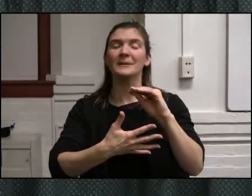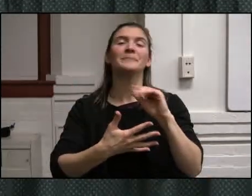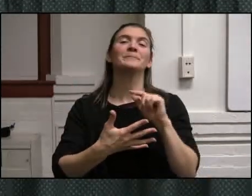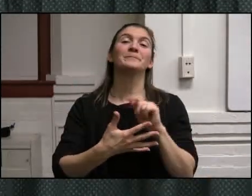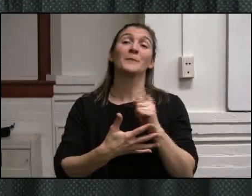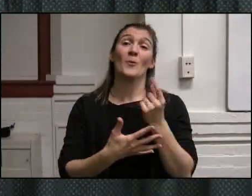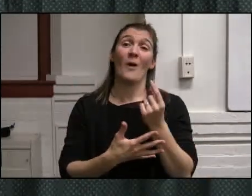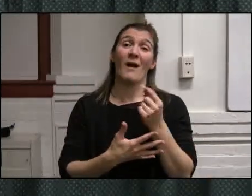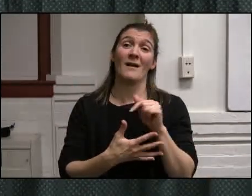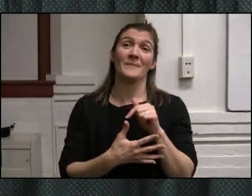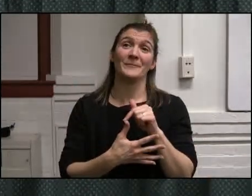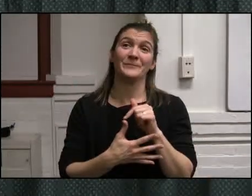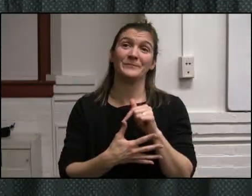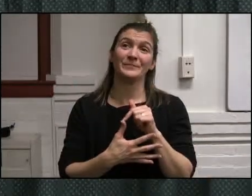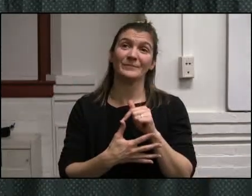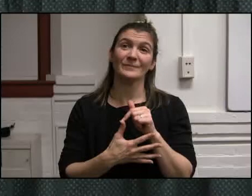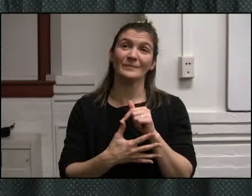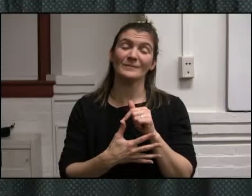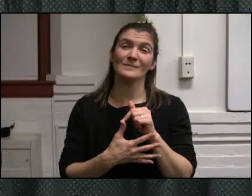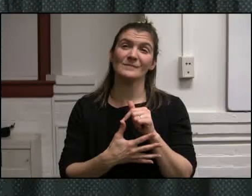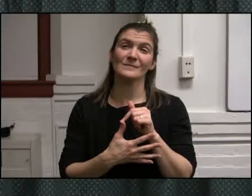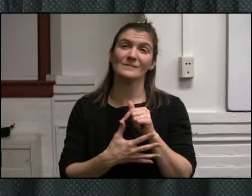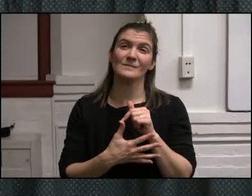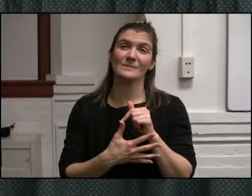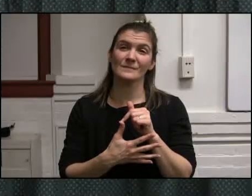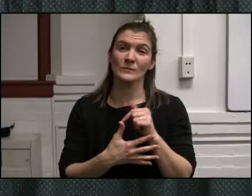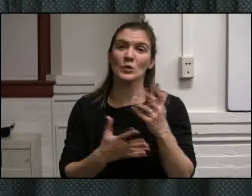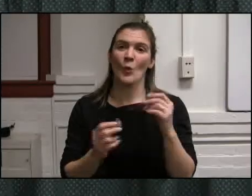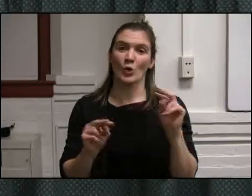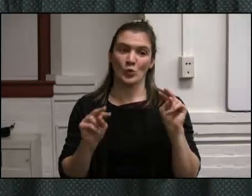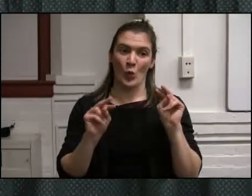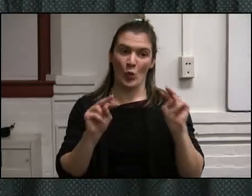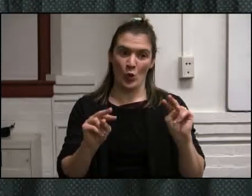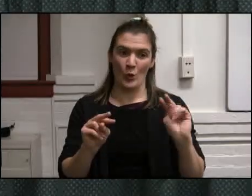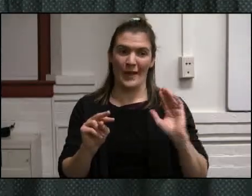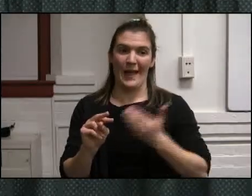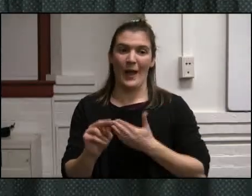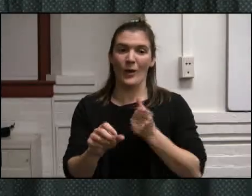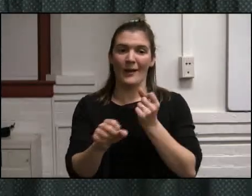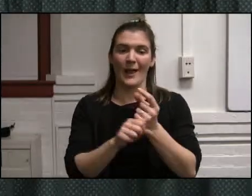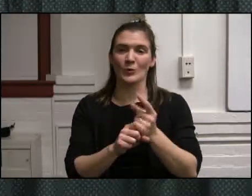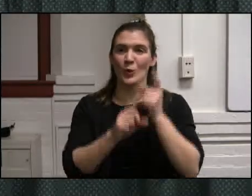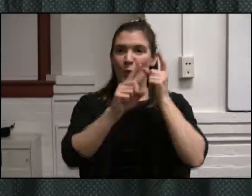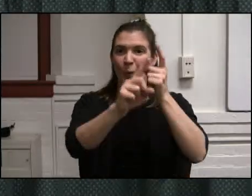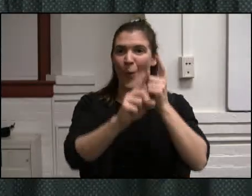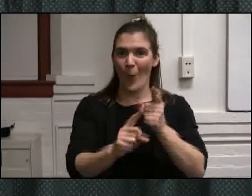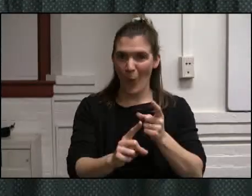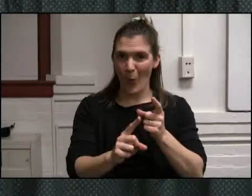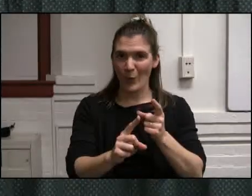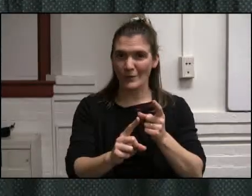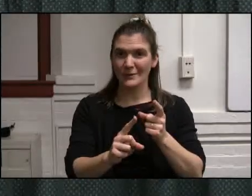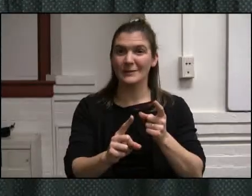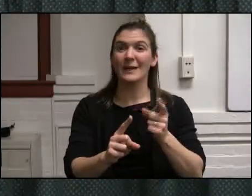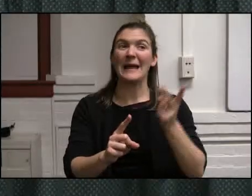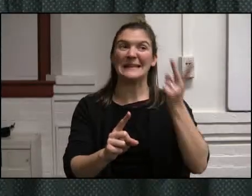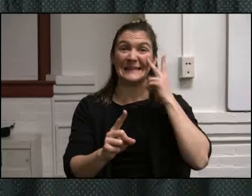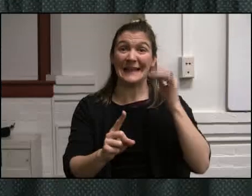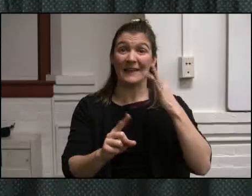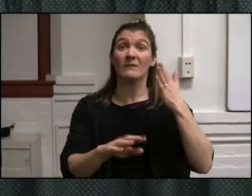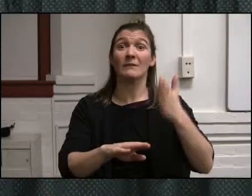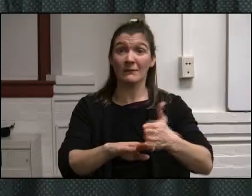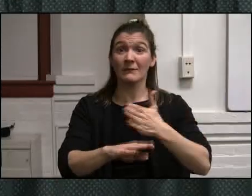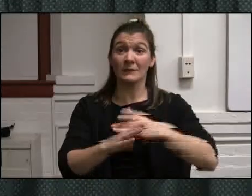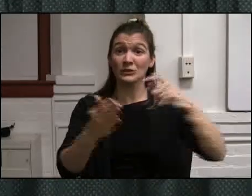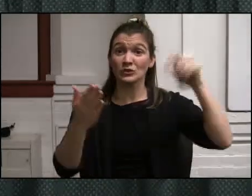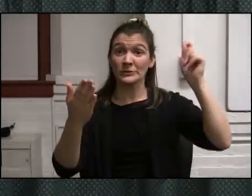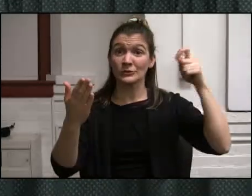of the list. You wish to review the select board's annual goals and our progress in pursuing those over the last